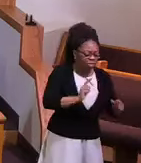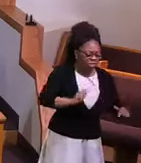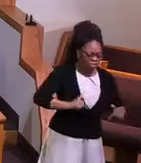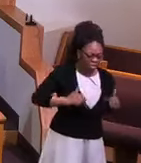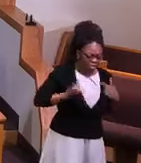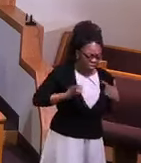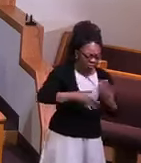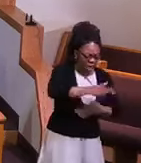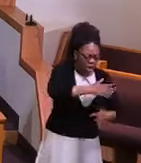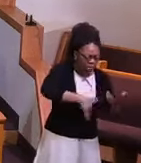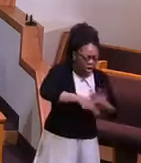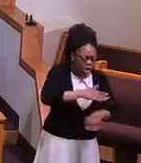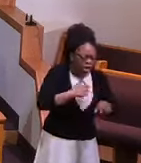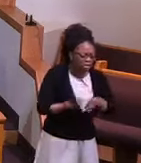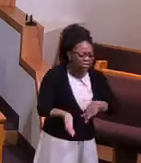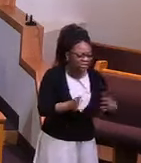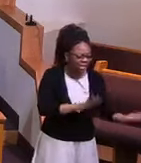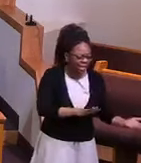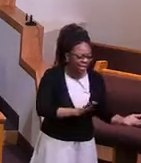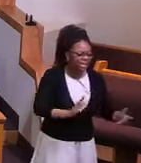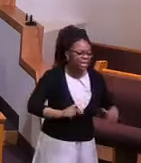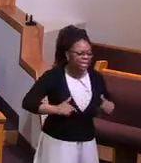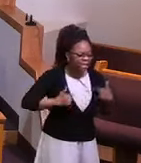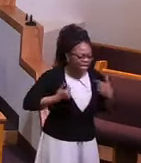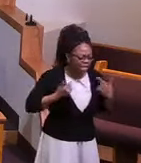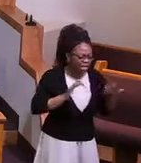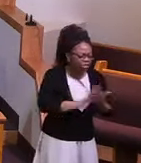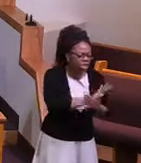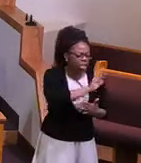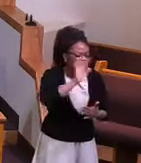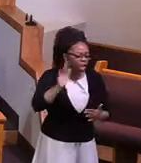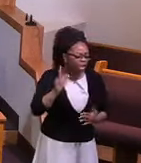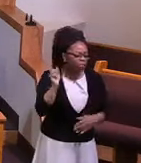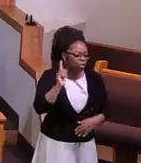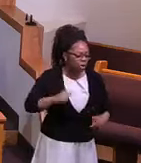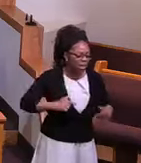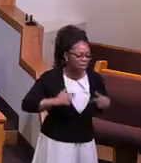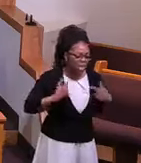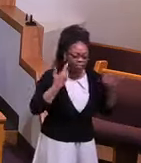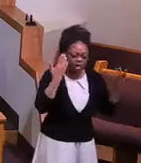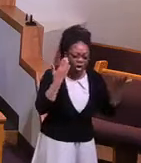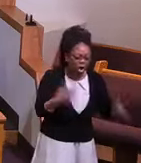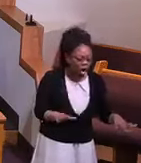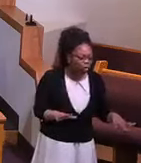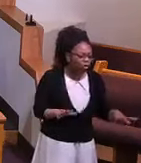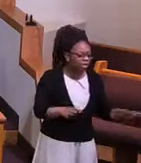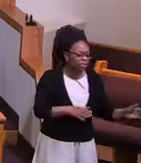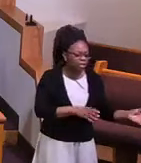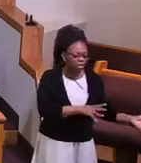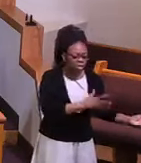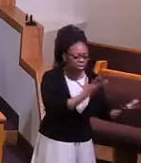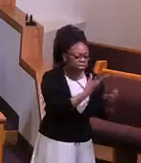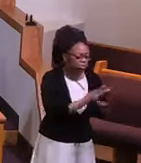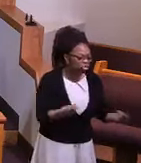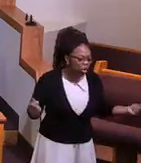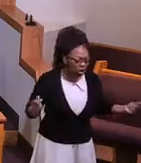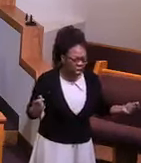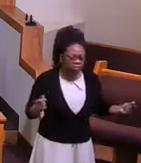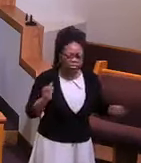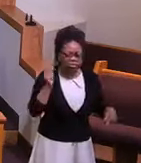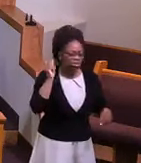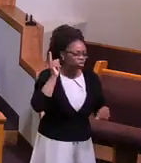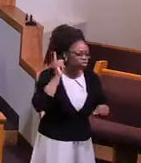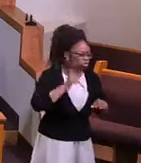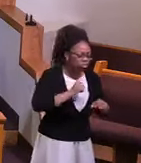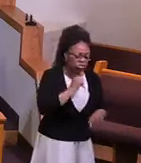the dead. He lived in an environment where life had already been sucked out. You see, you don't have to live in